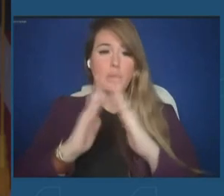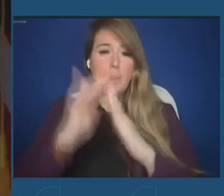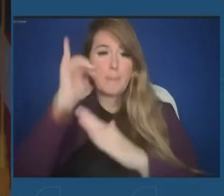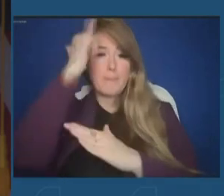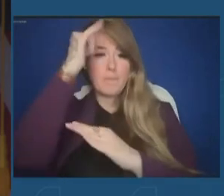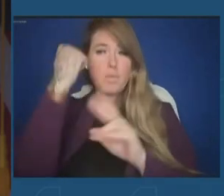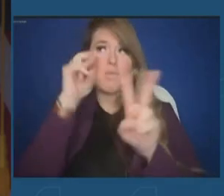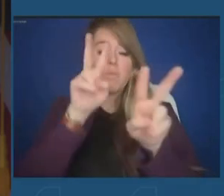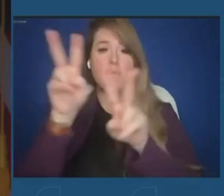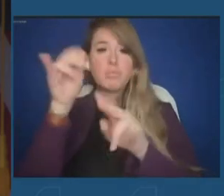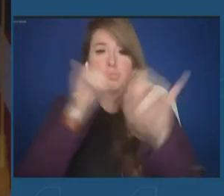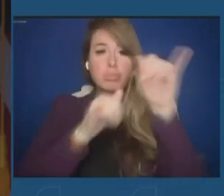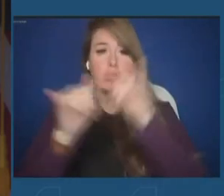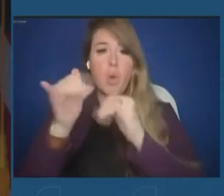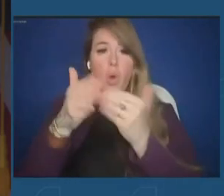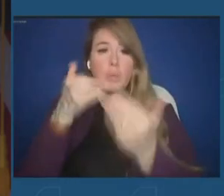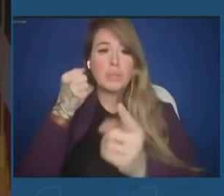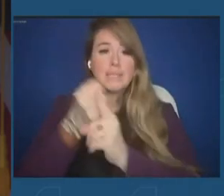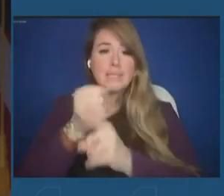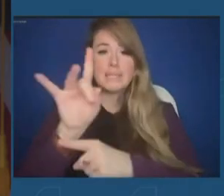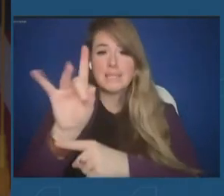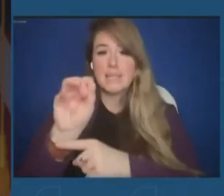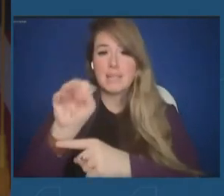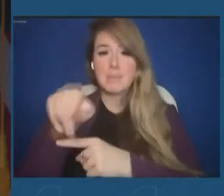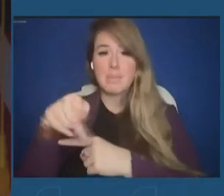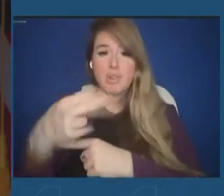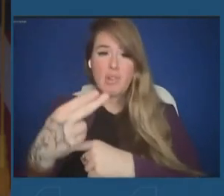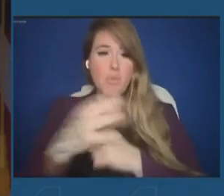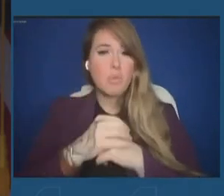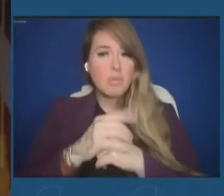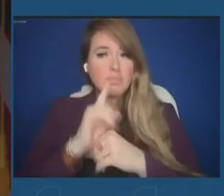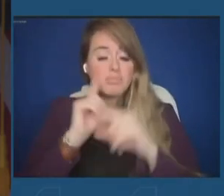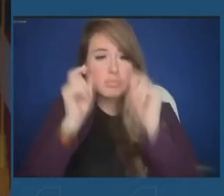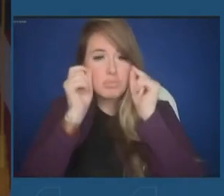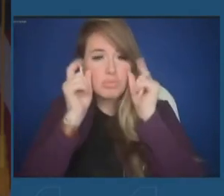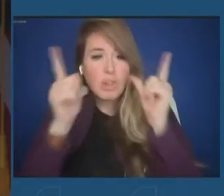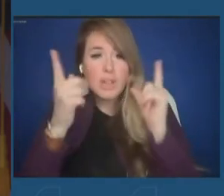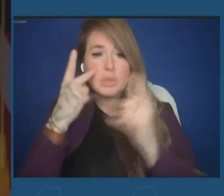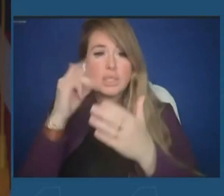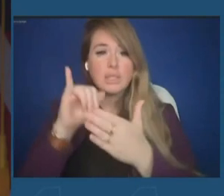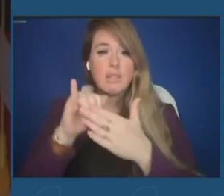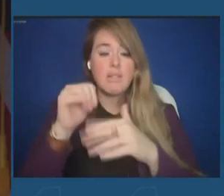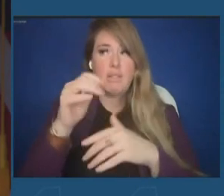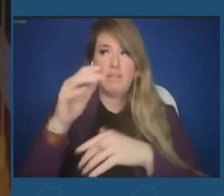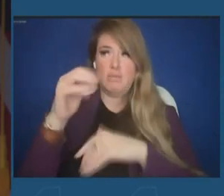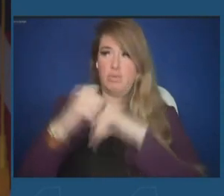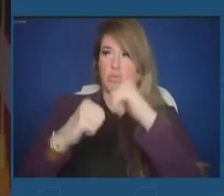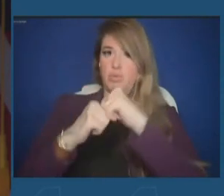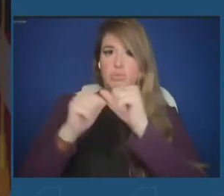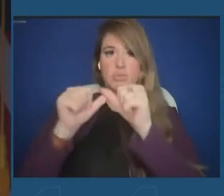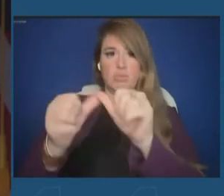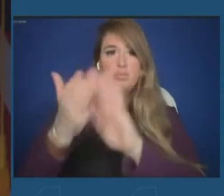Almost hit 80 miles an hour. Surprised the structure stood up itself.